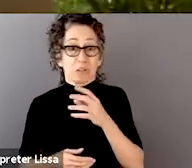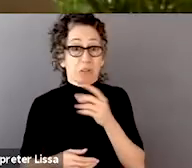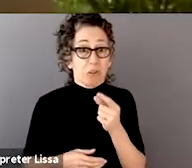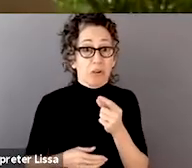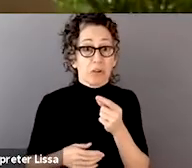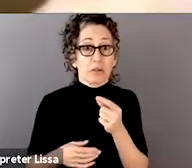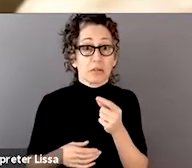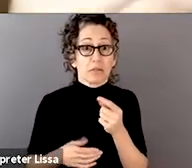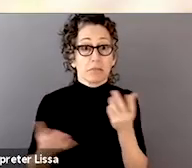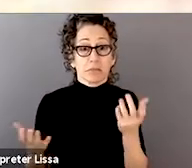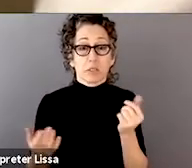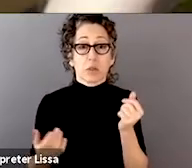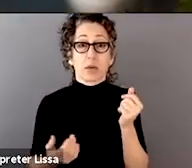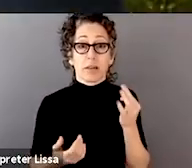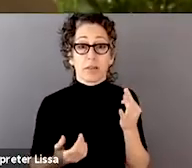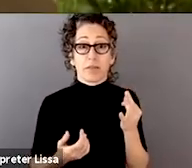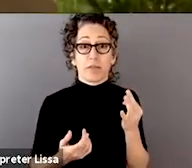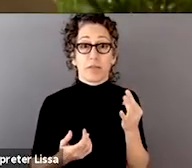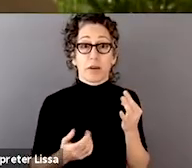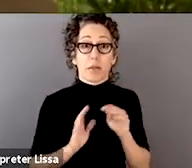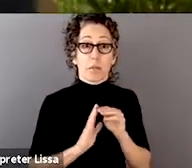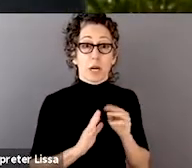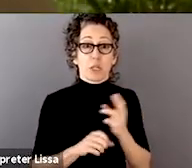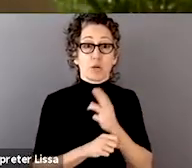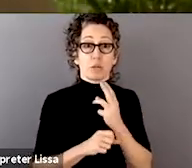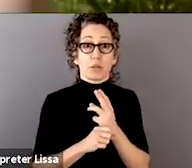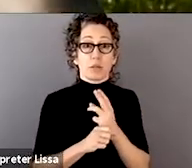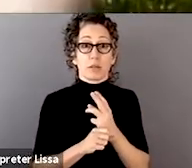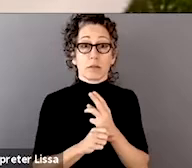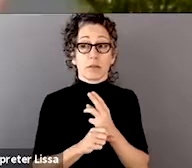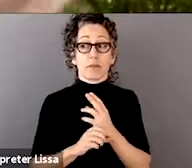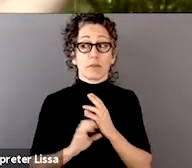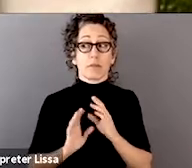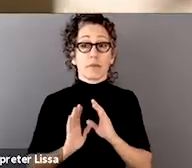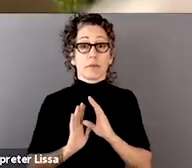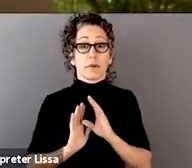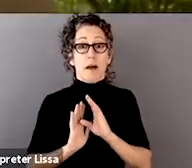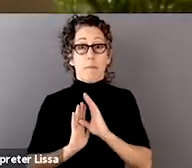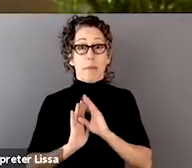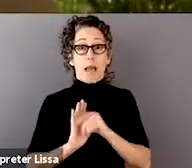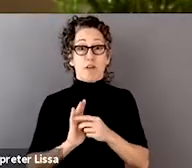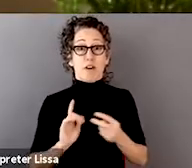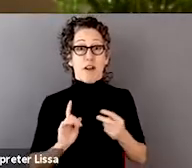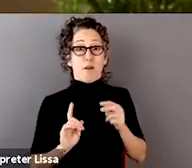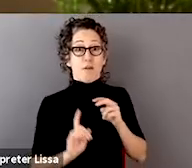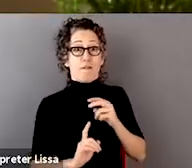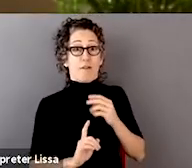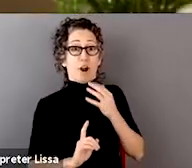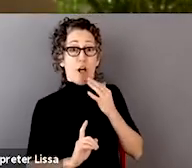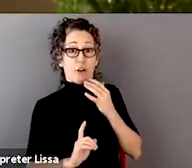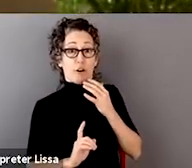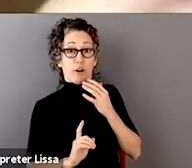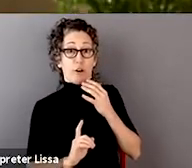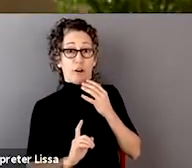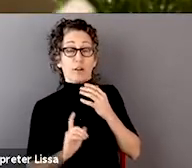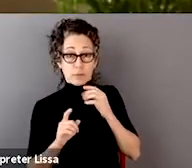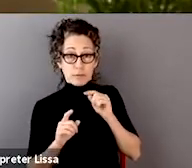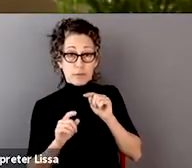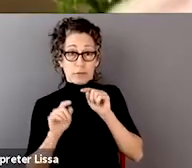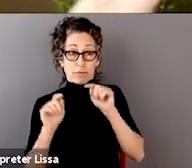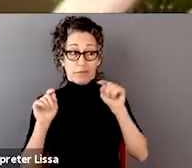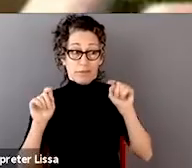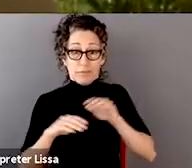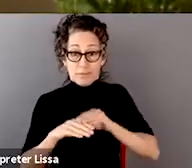if a model is actually using the background color of the images to make predictions, of course